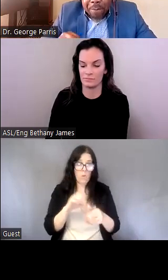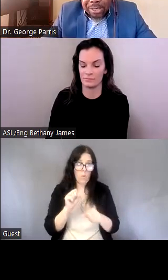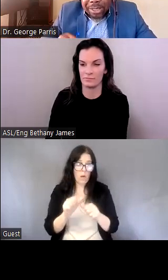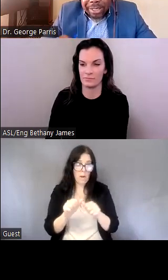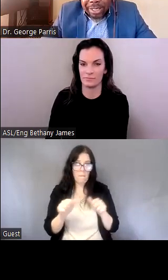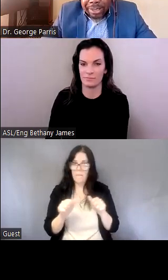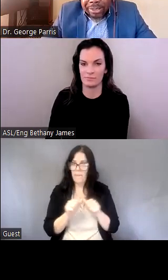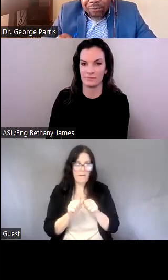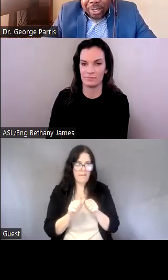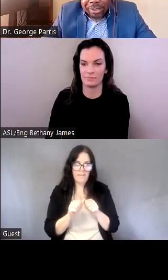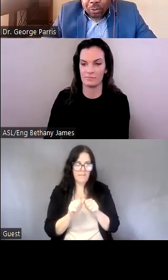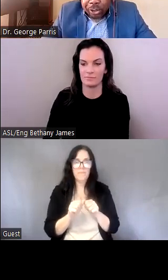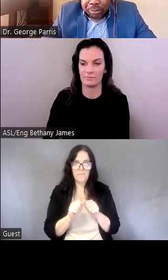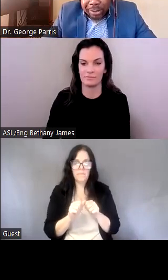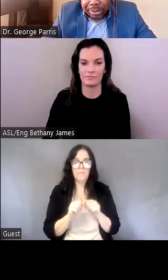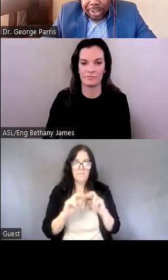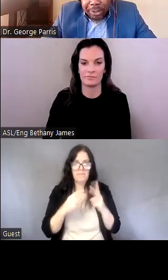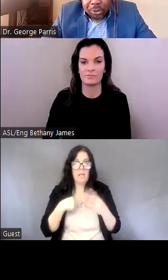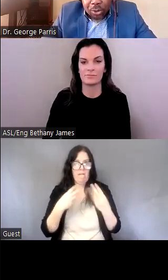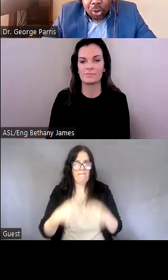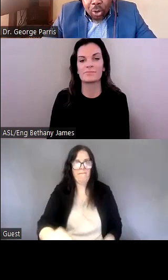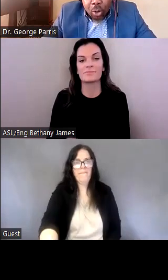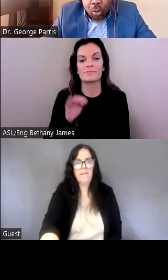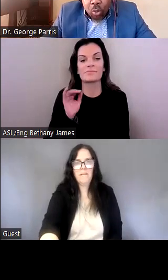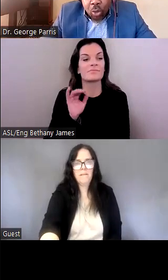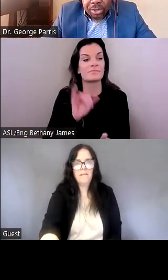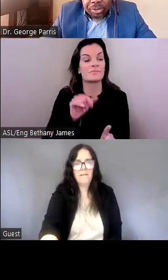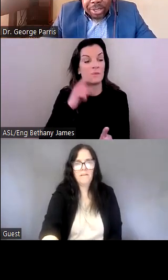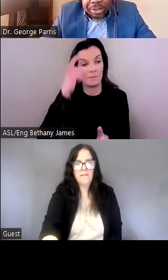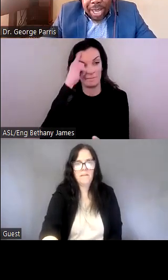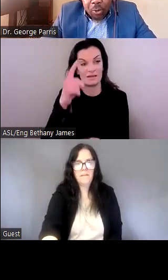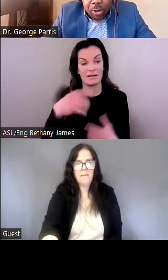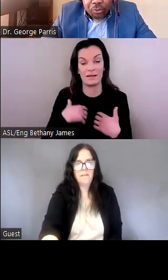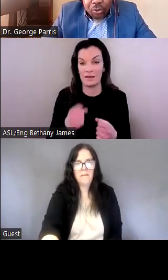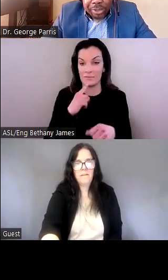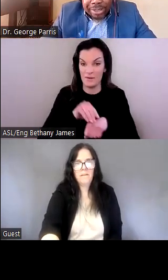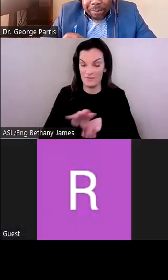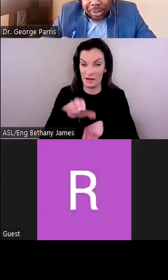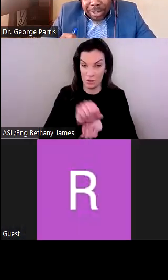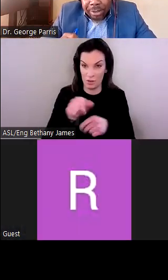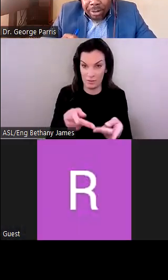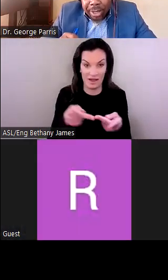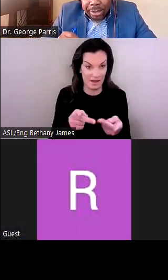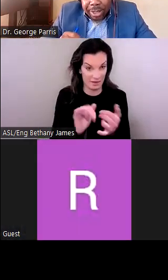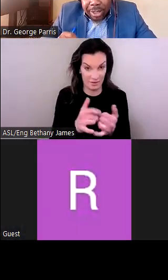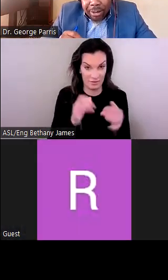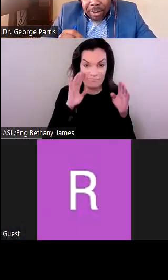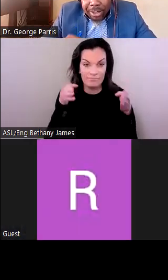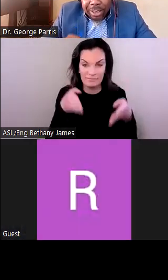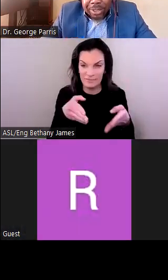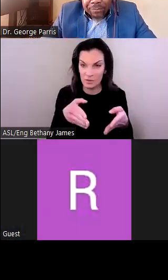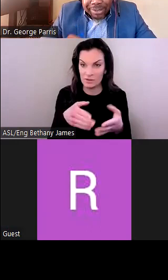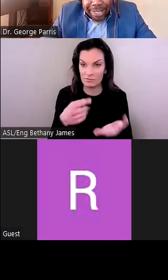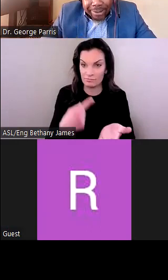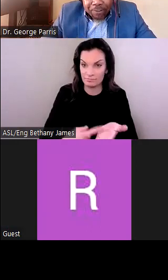severe mental illness affects the workplace. So one of the things I want to focus is on